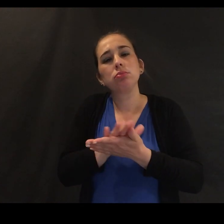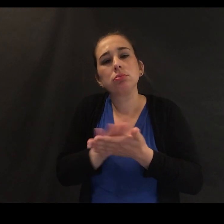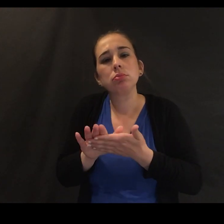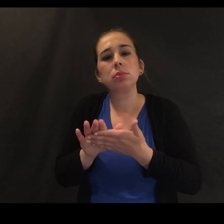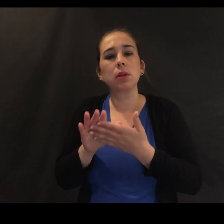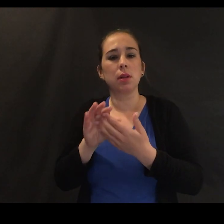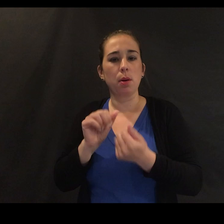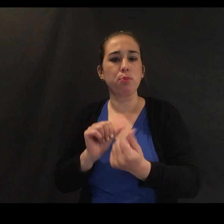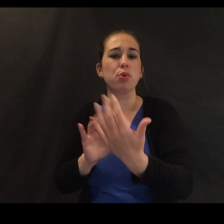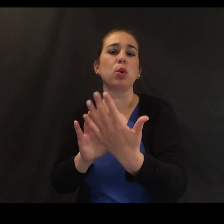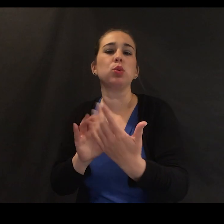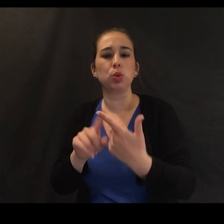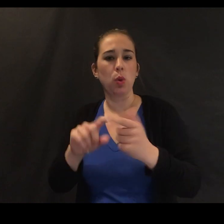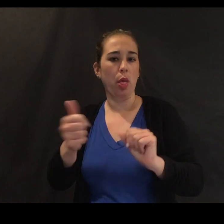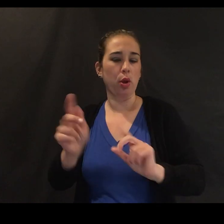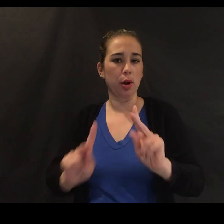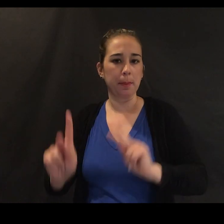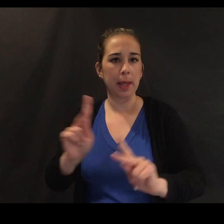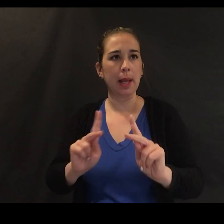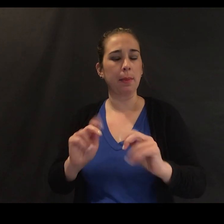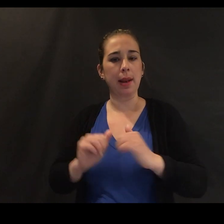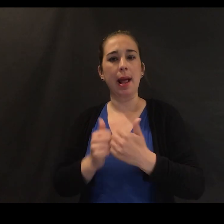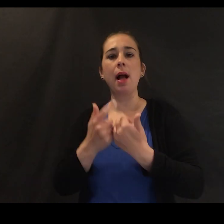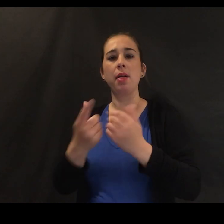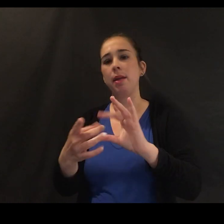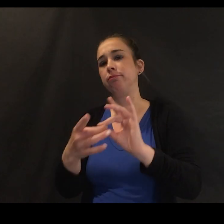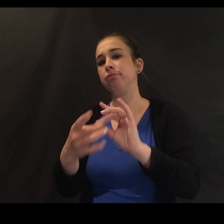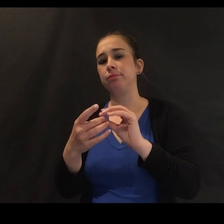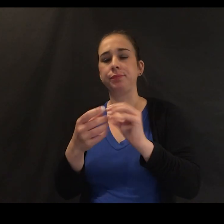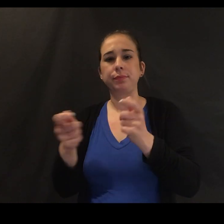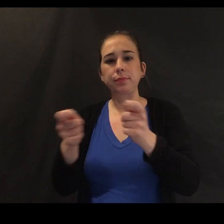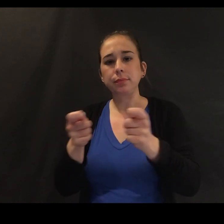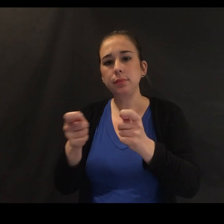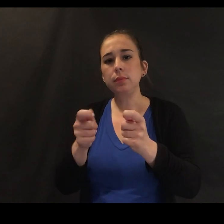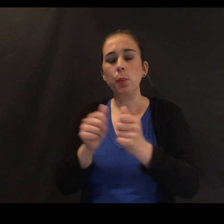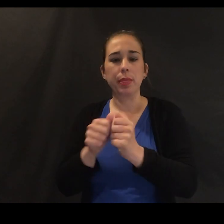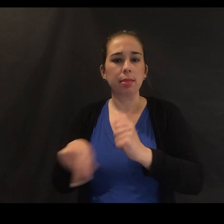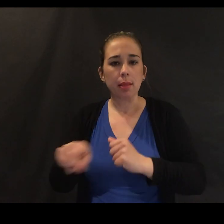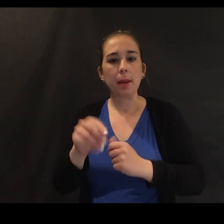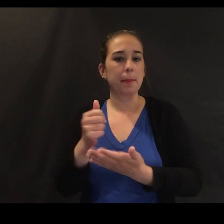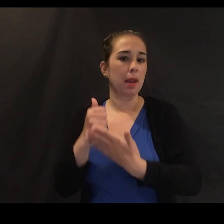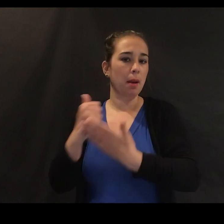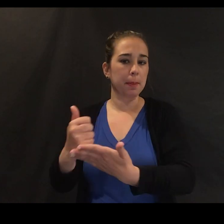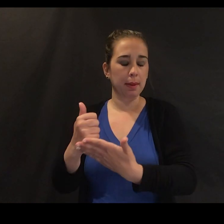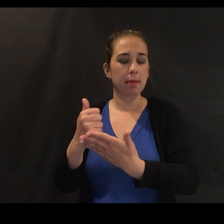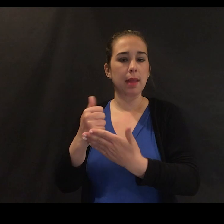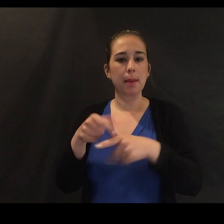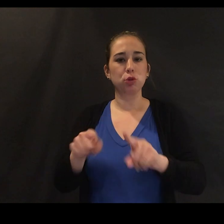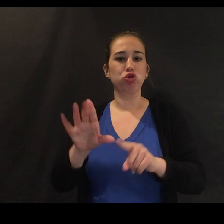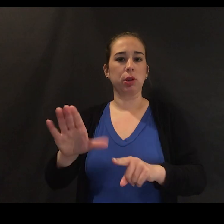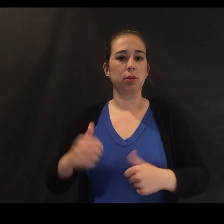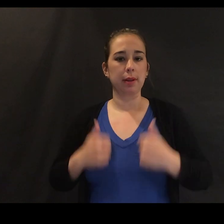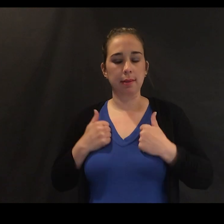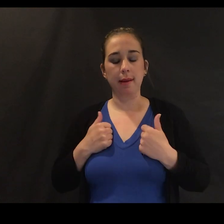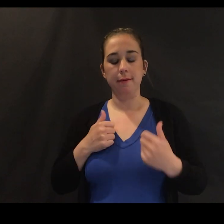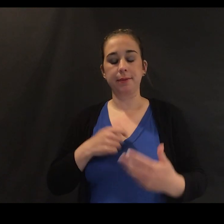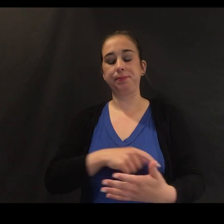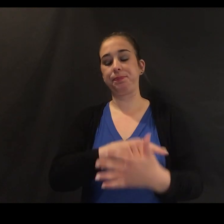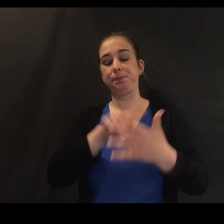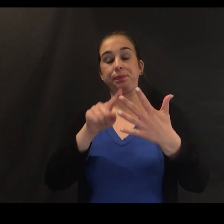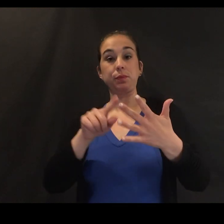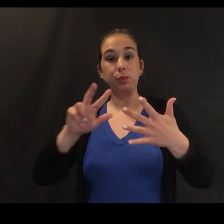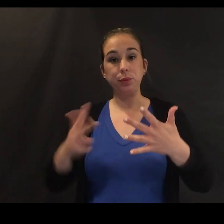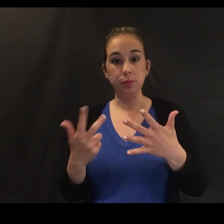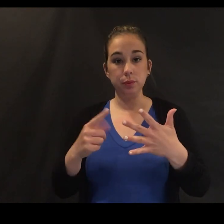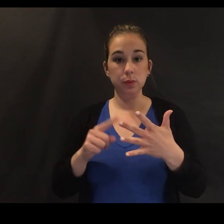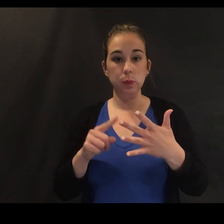to other people and how they're working with them and dealing with them and even helping them in their life. Here's our third thing. We're going through